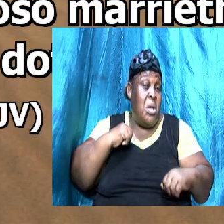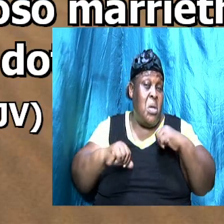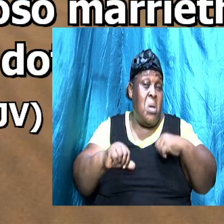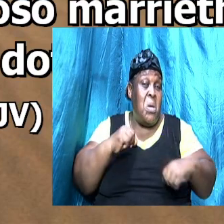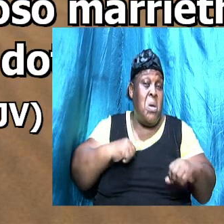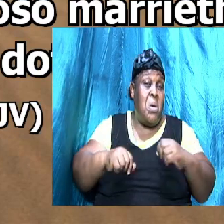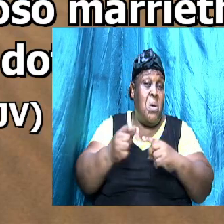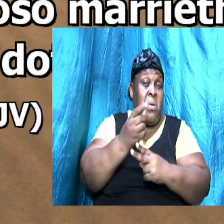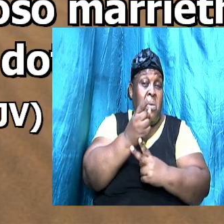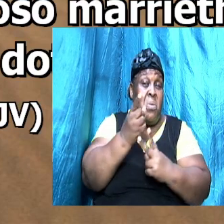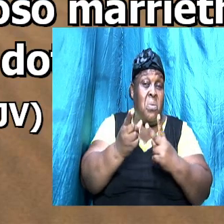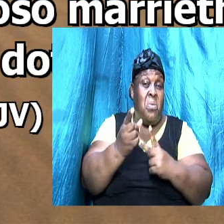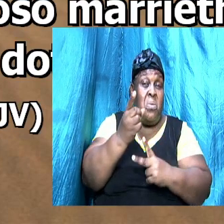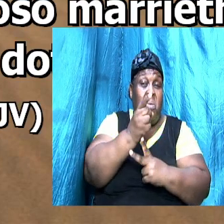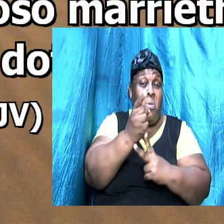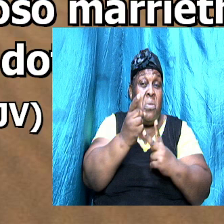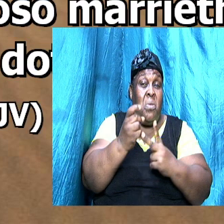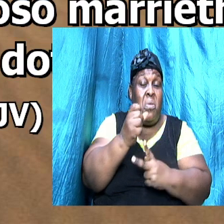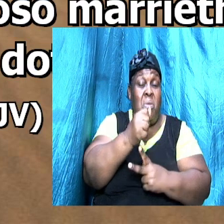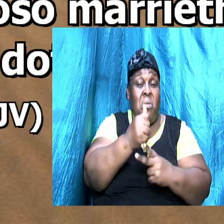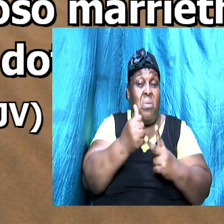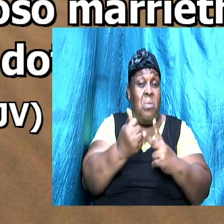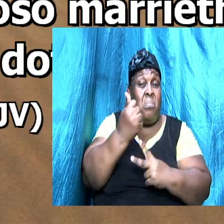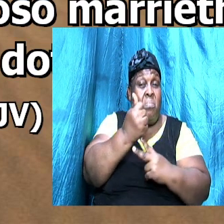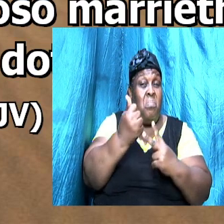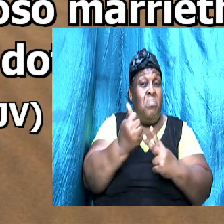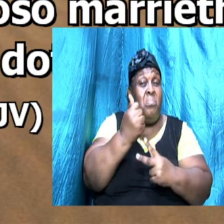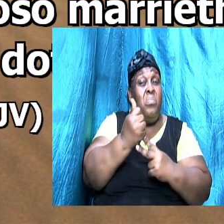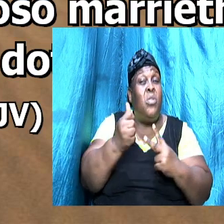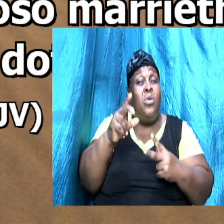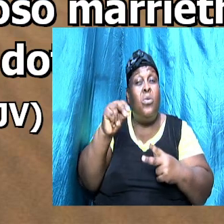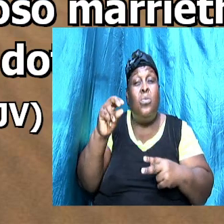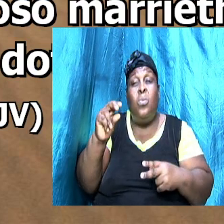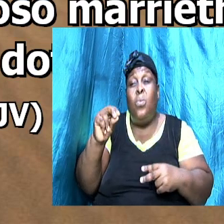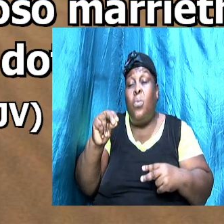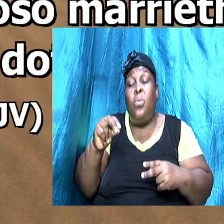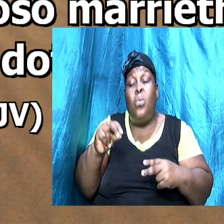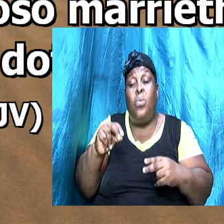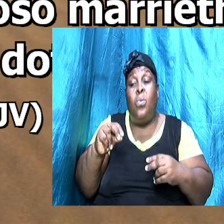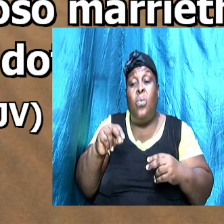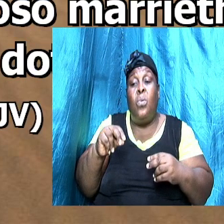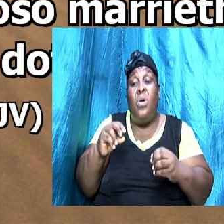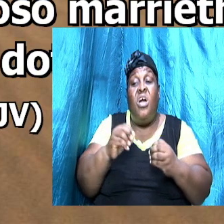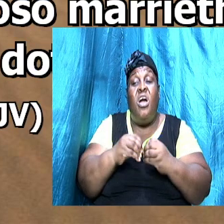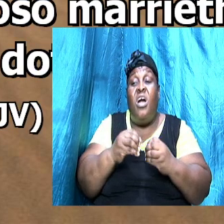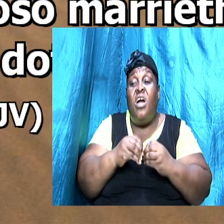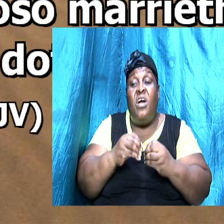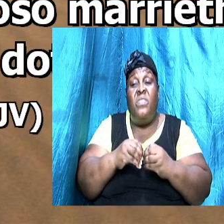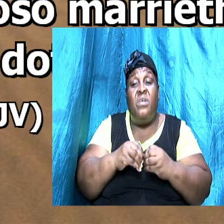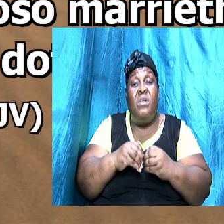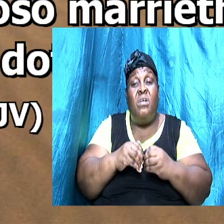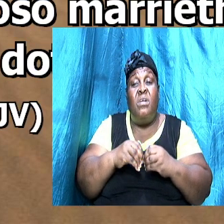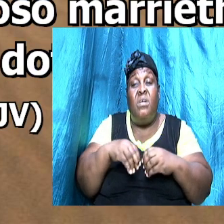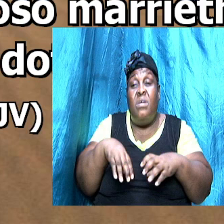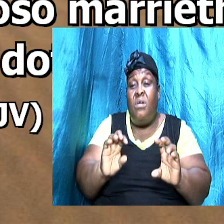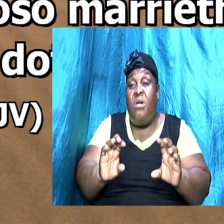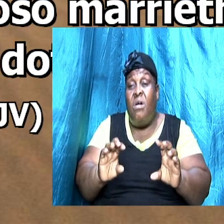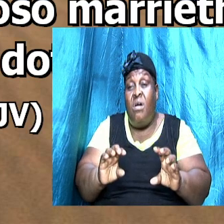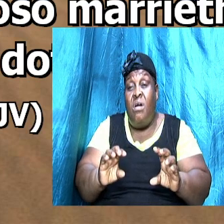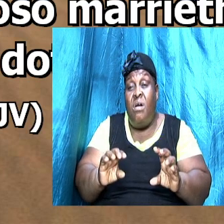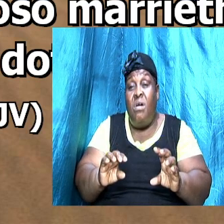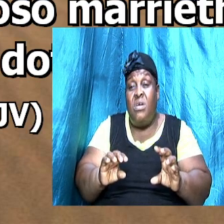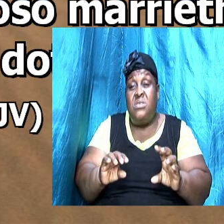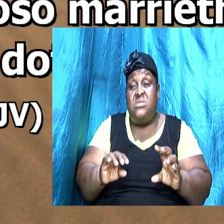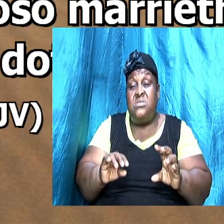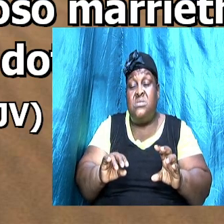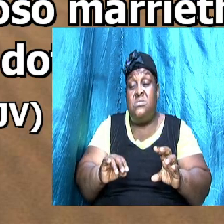no other reason, no other cause save this, the act. And I probably when we